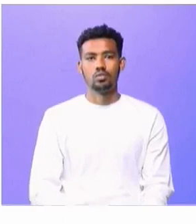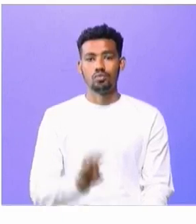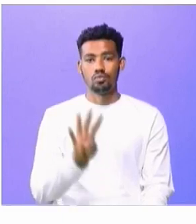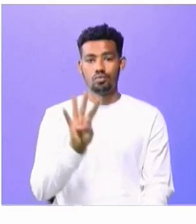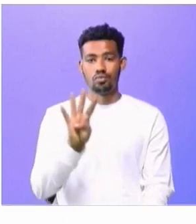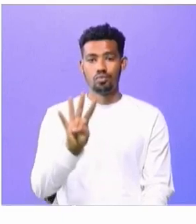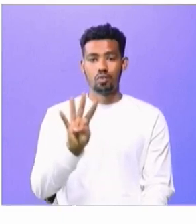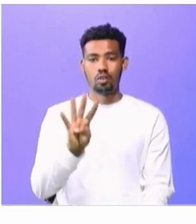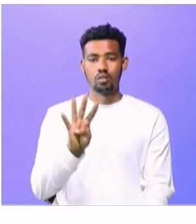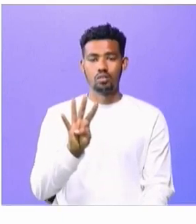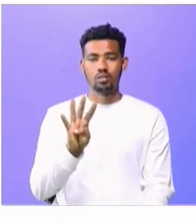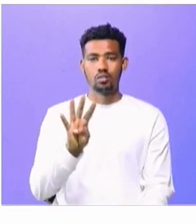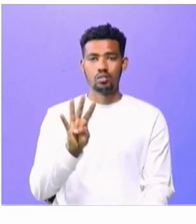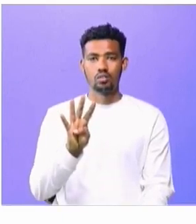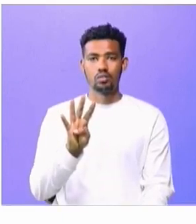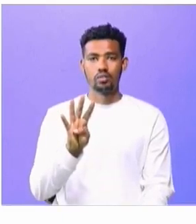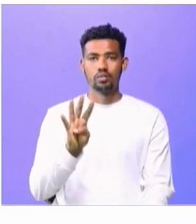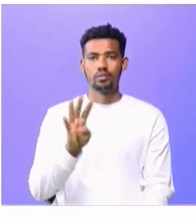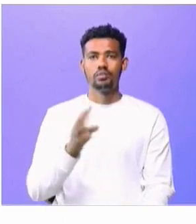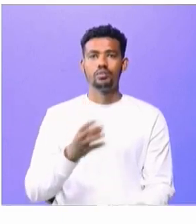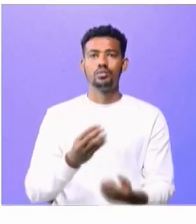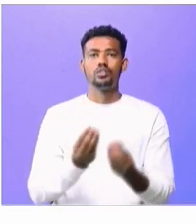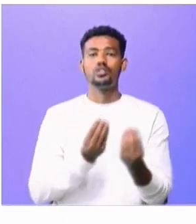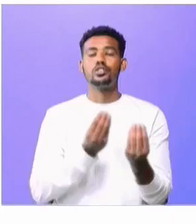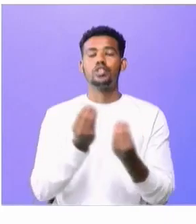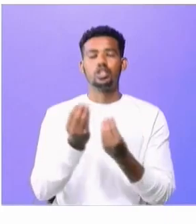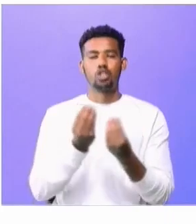4. The shop